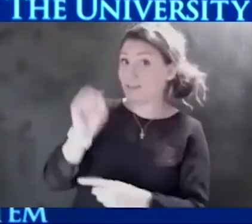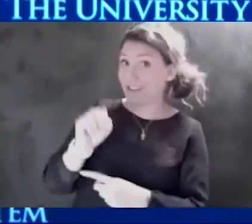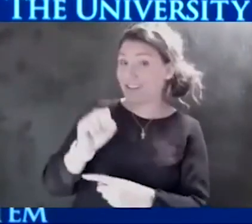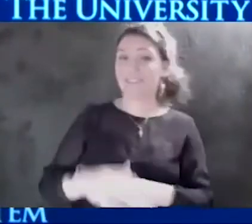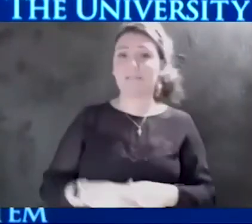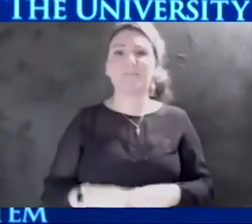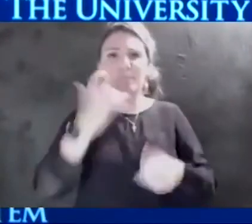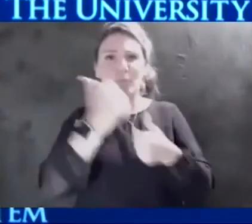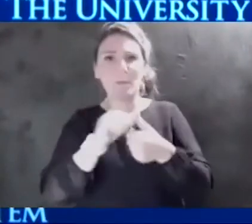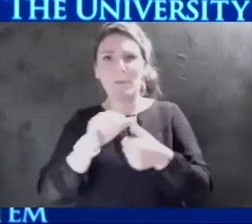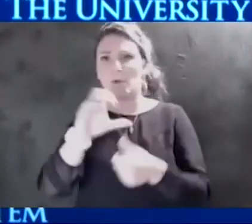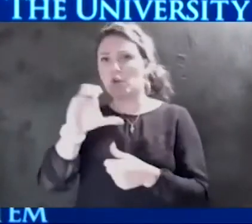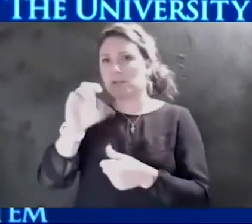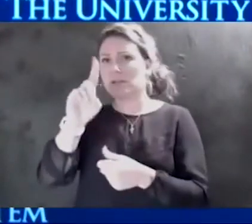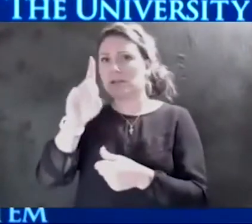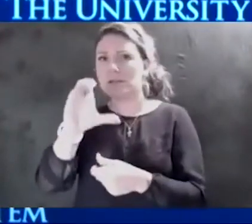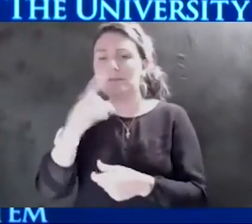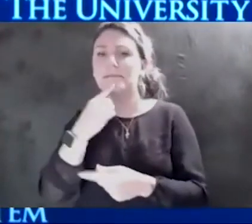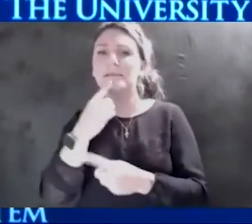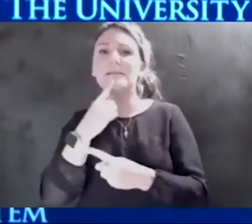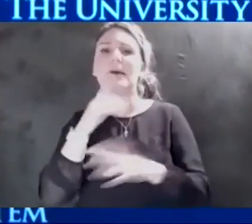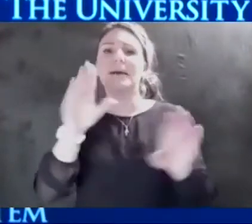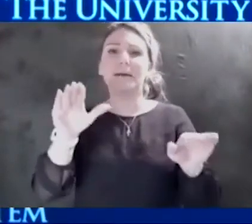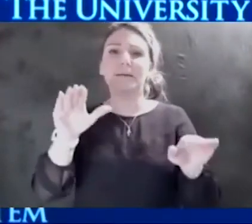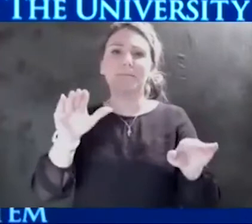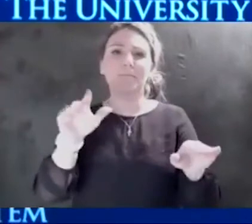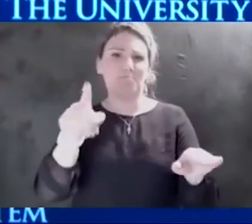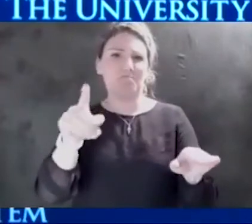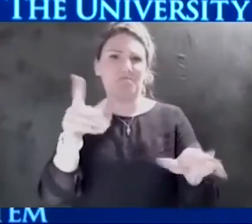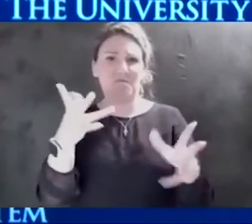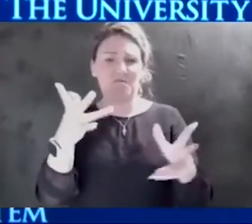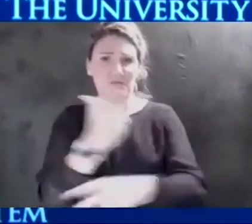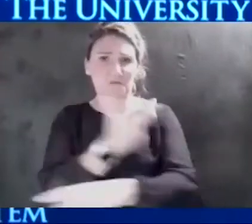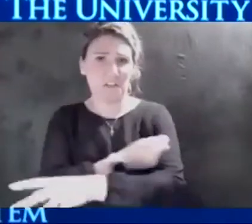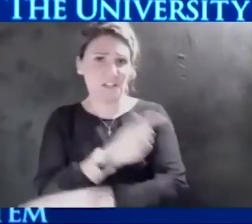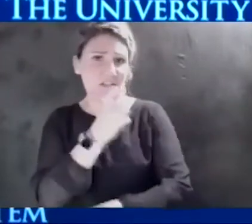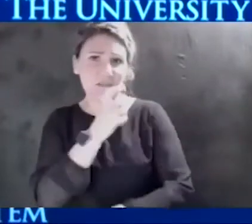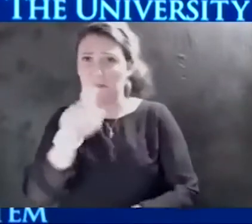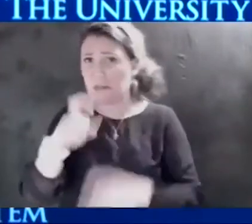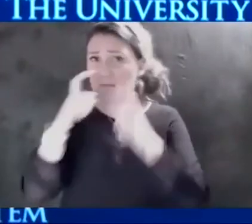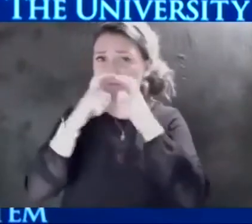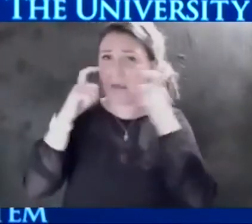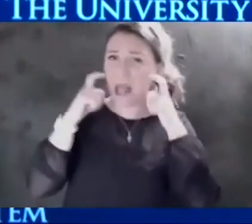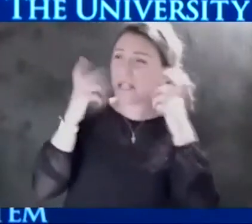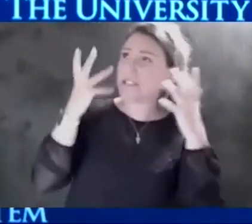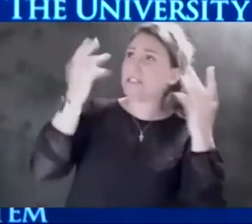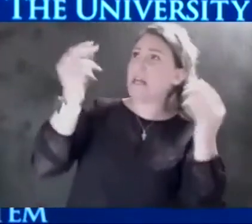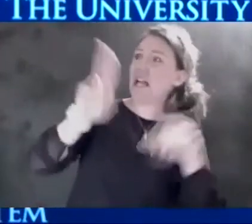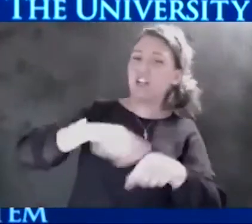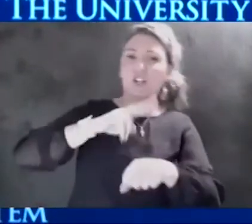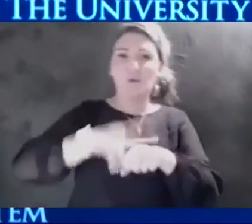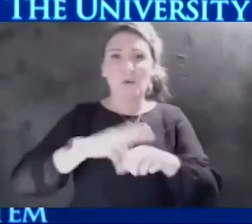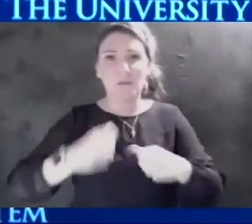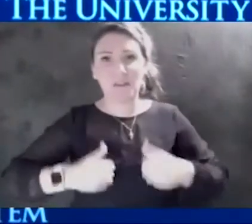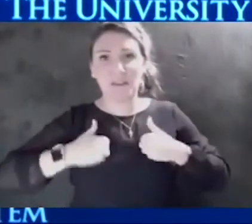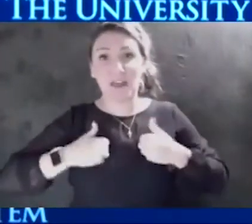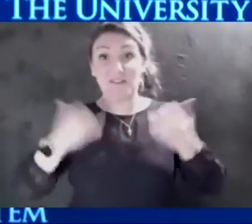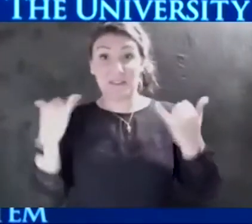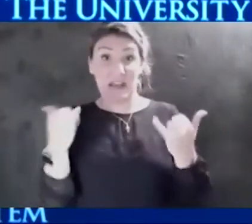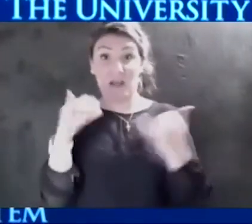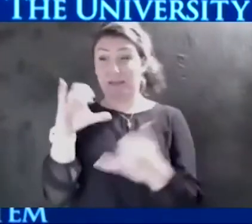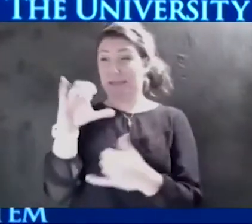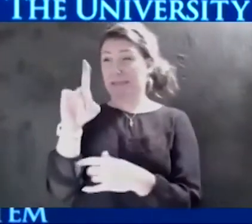said, look, you've been vaccinated, you don't need to wear a mask. Go out and be normal. And now the CDC is saying, hey,